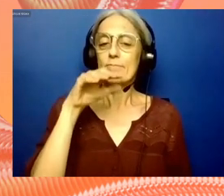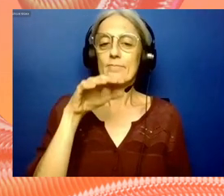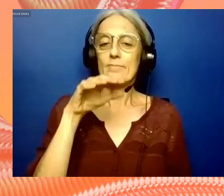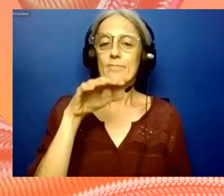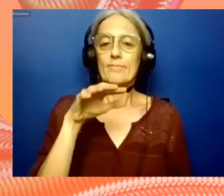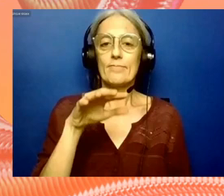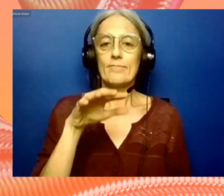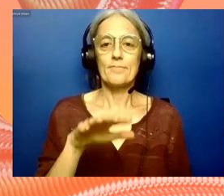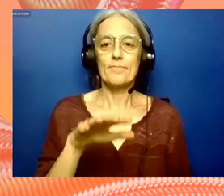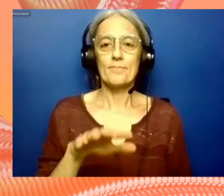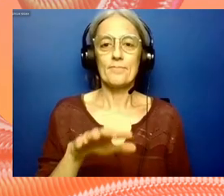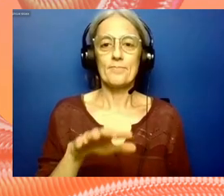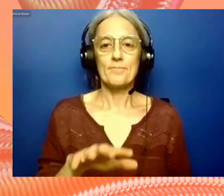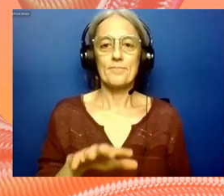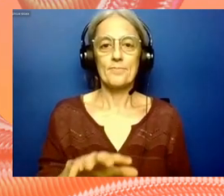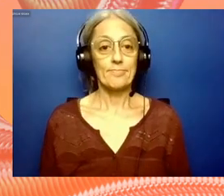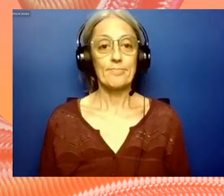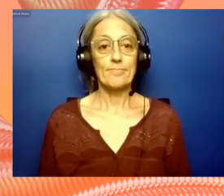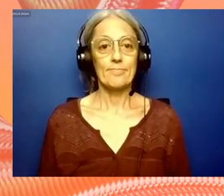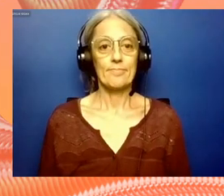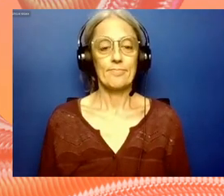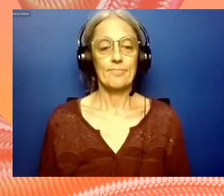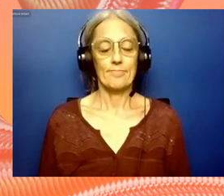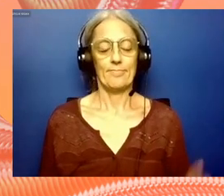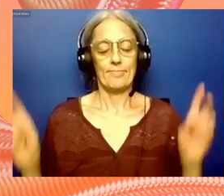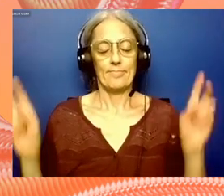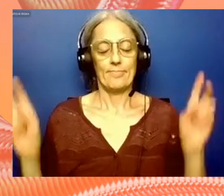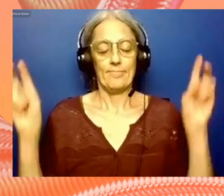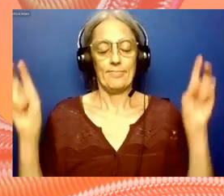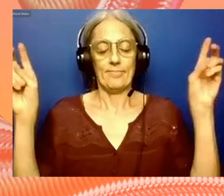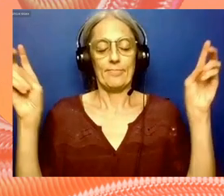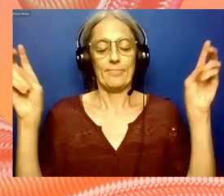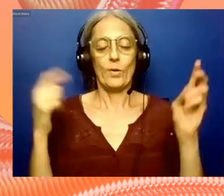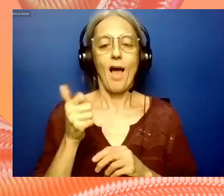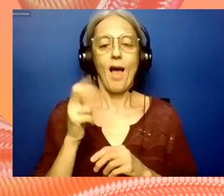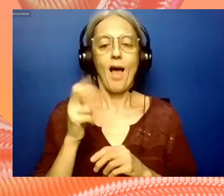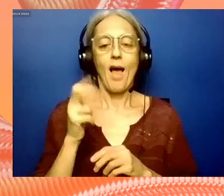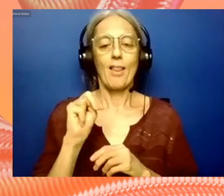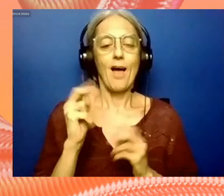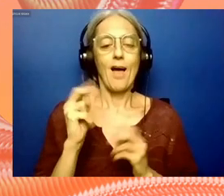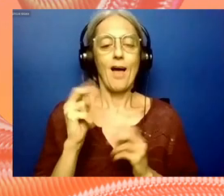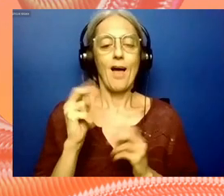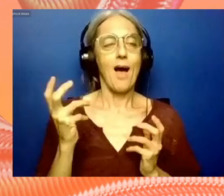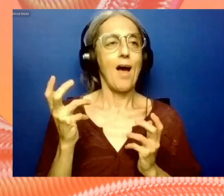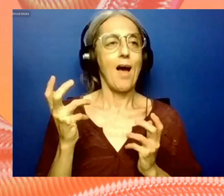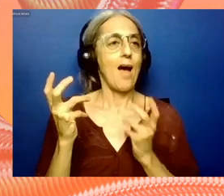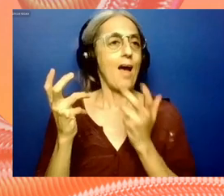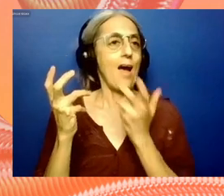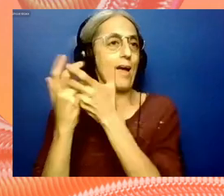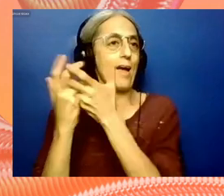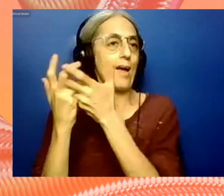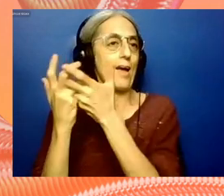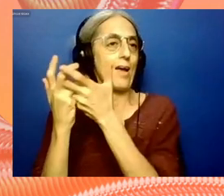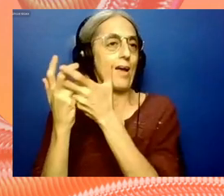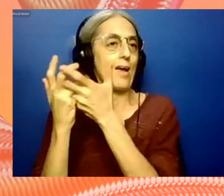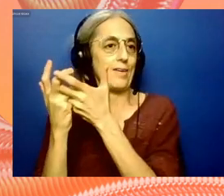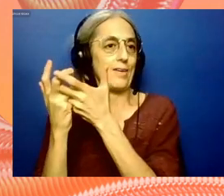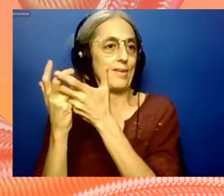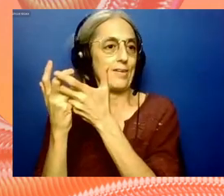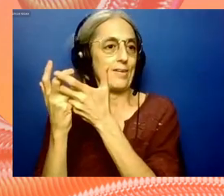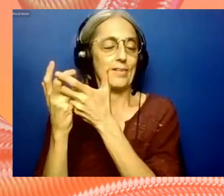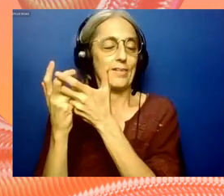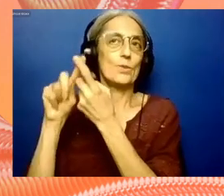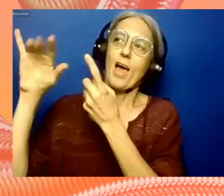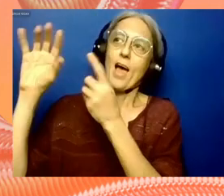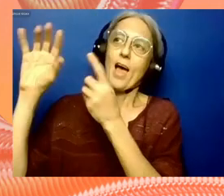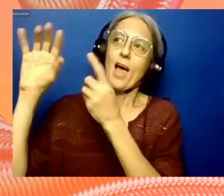And we align ourselves with the magic of this